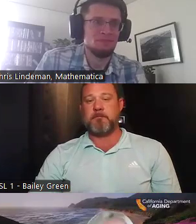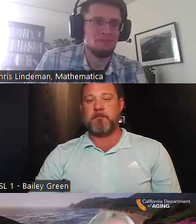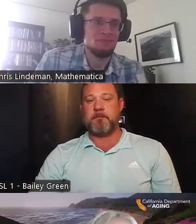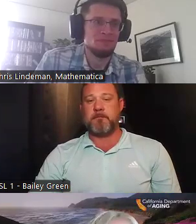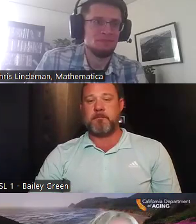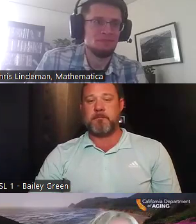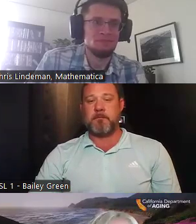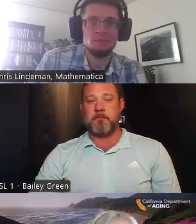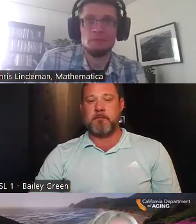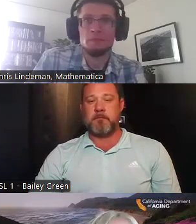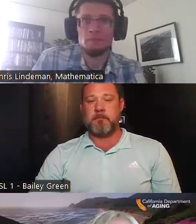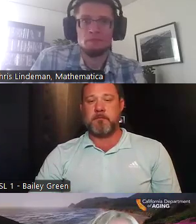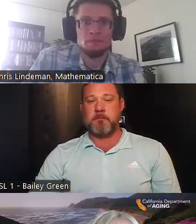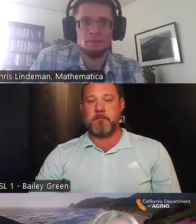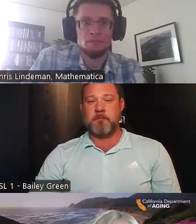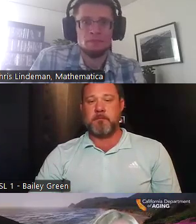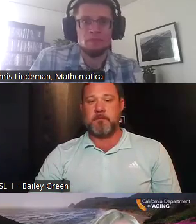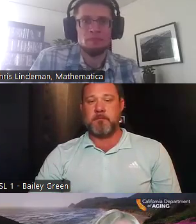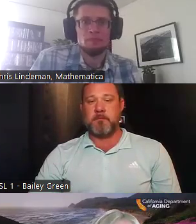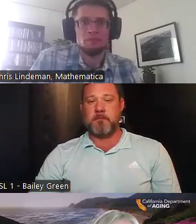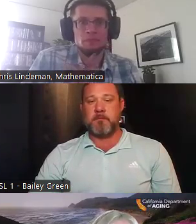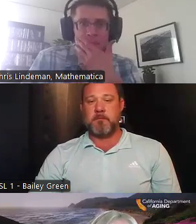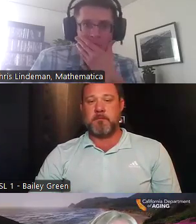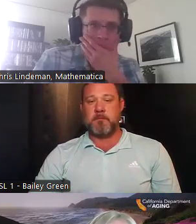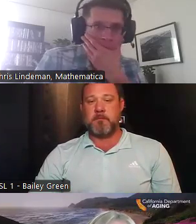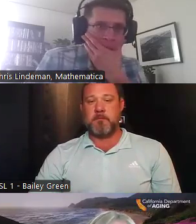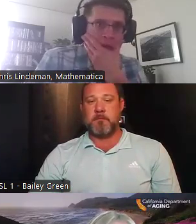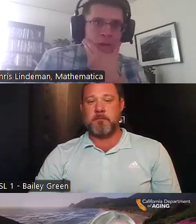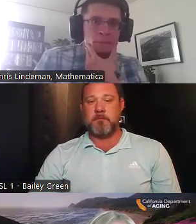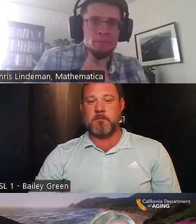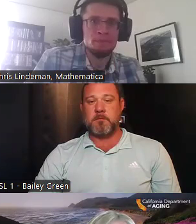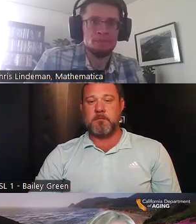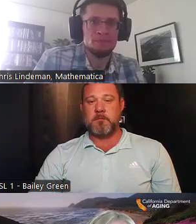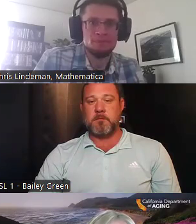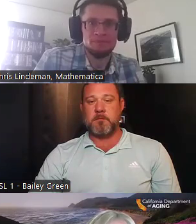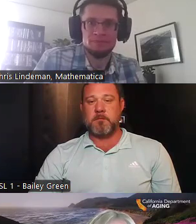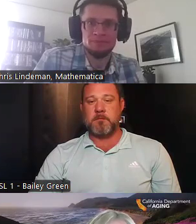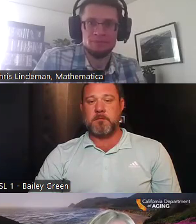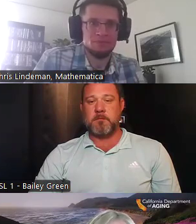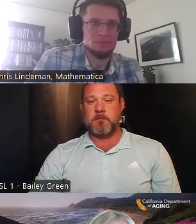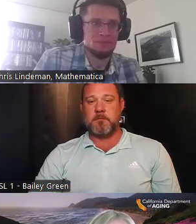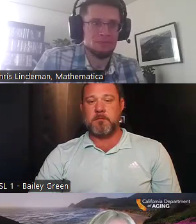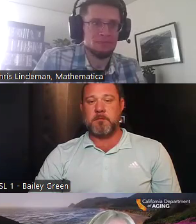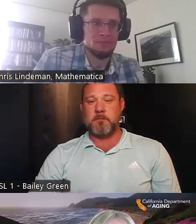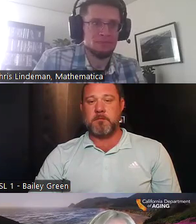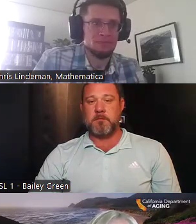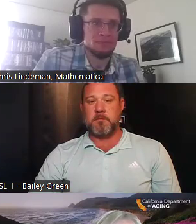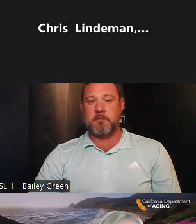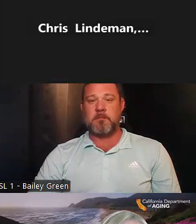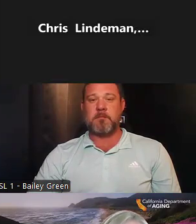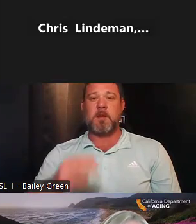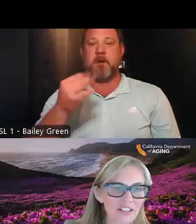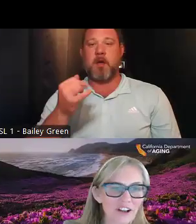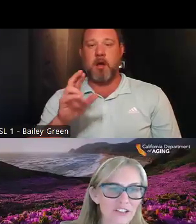So I would like to introduce our reactor panel. We have Hagar Dickbin, Director